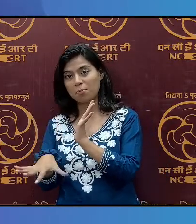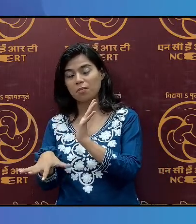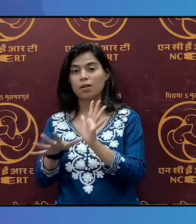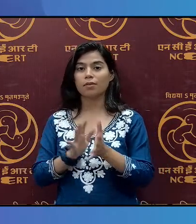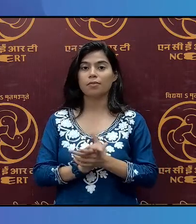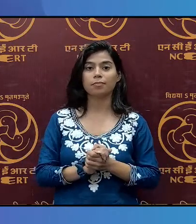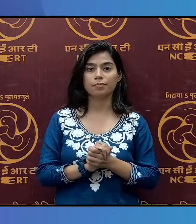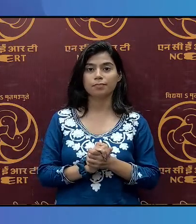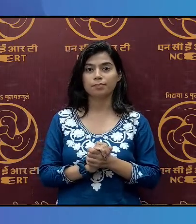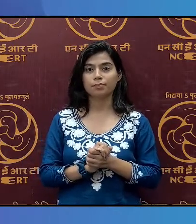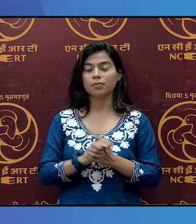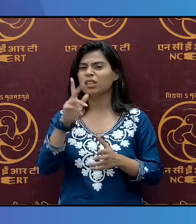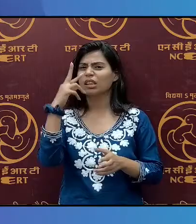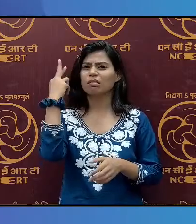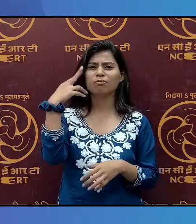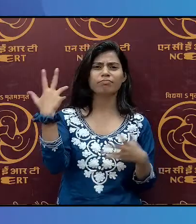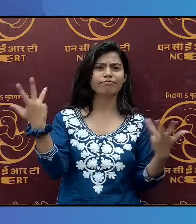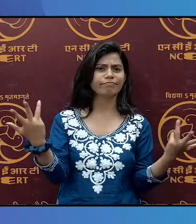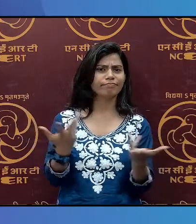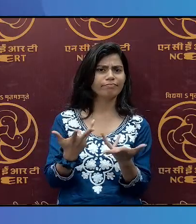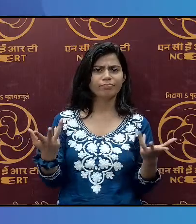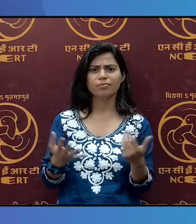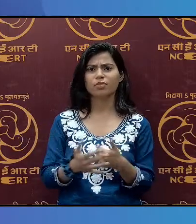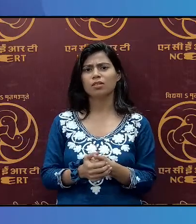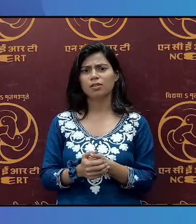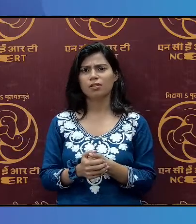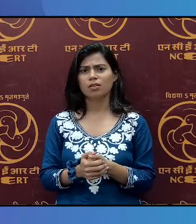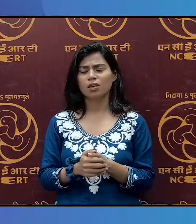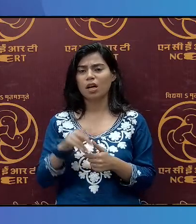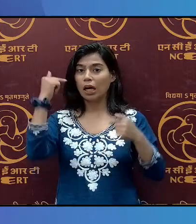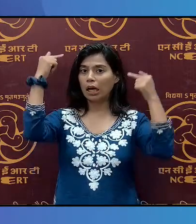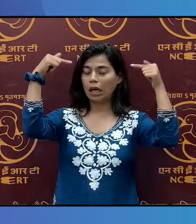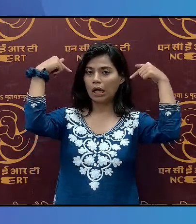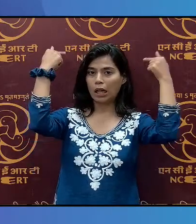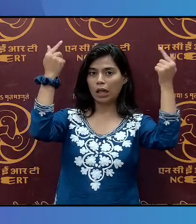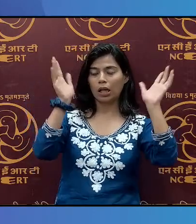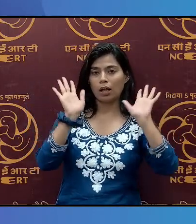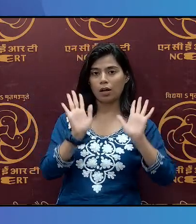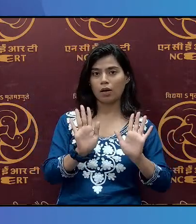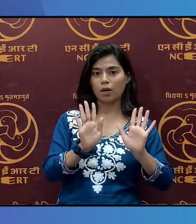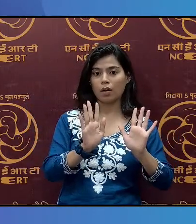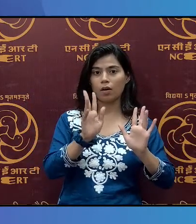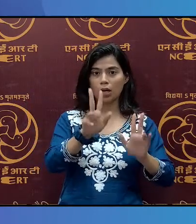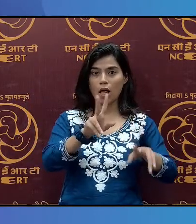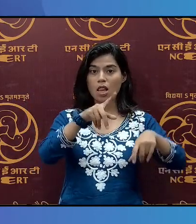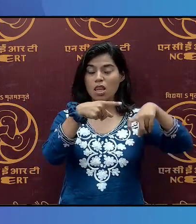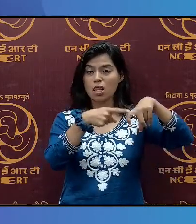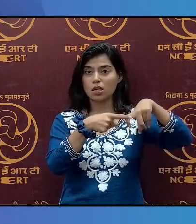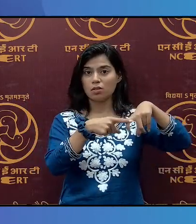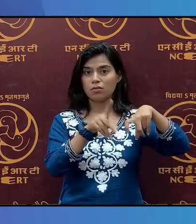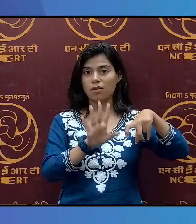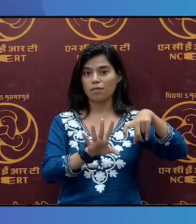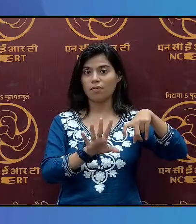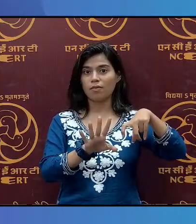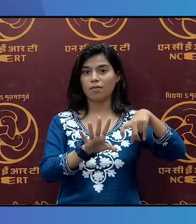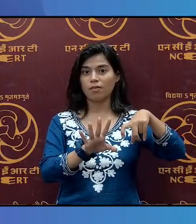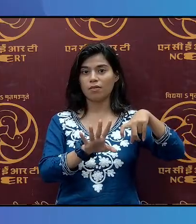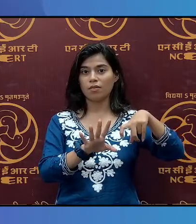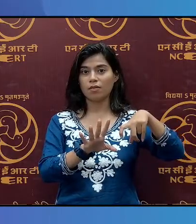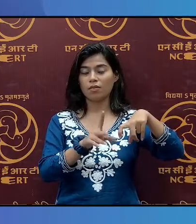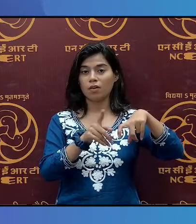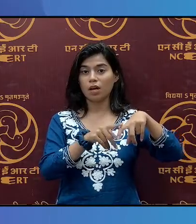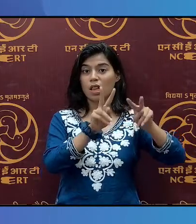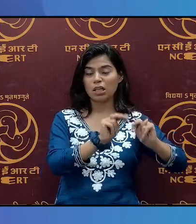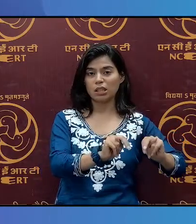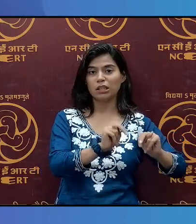makes. The reason is the deer had a need than the need